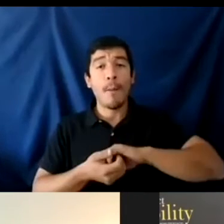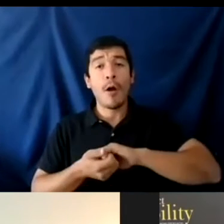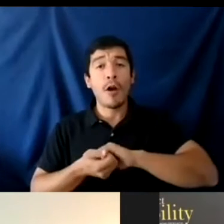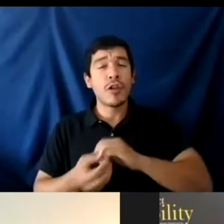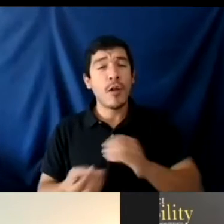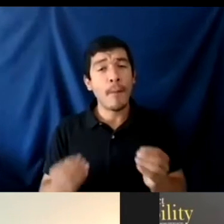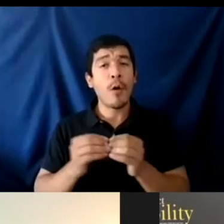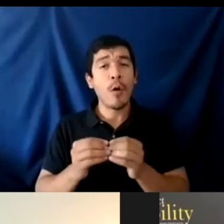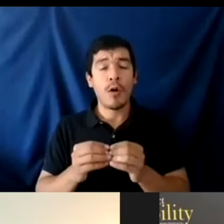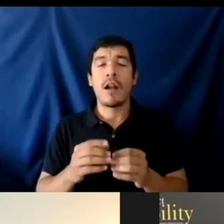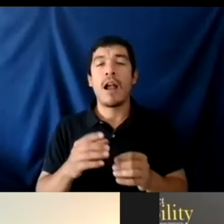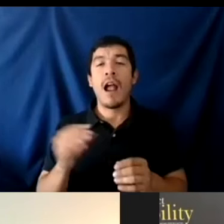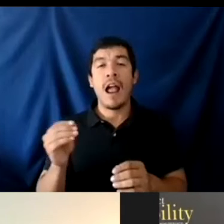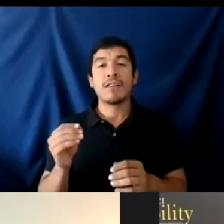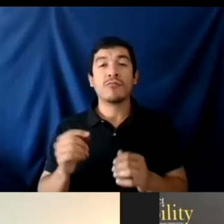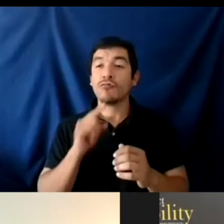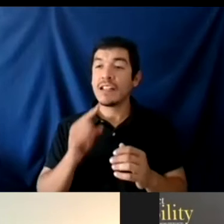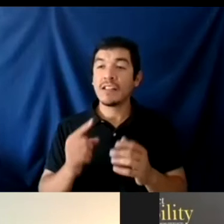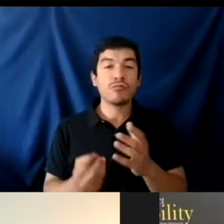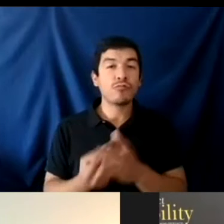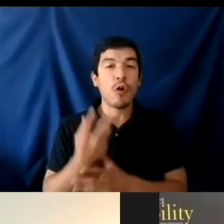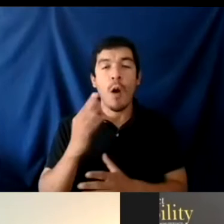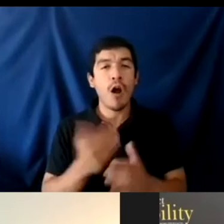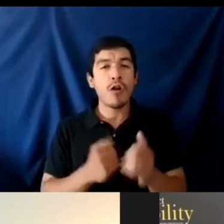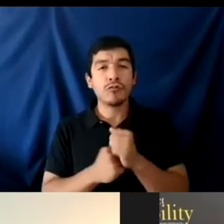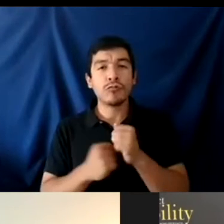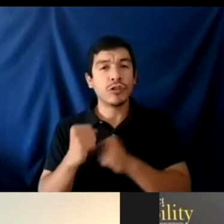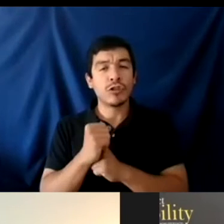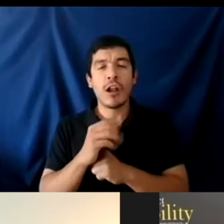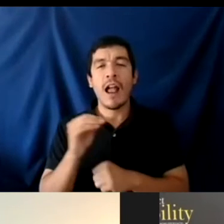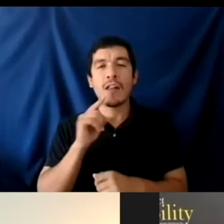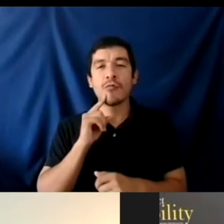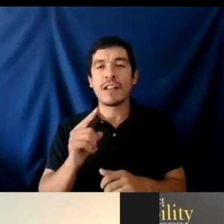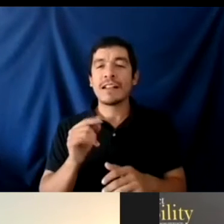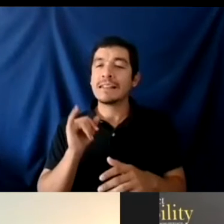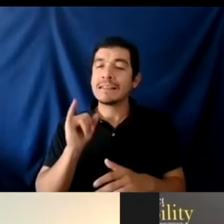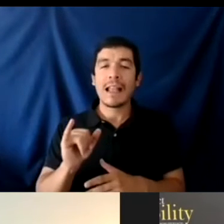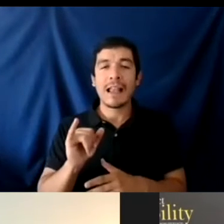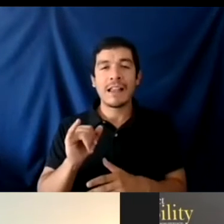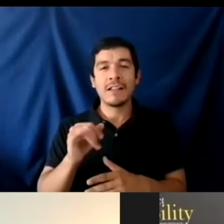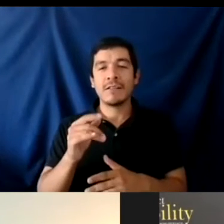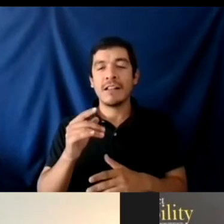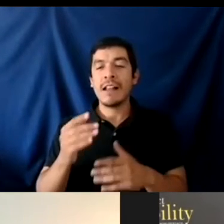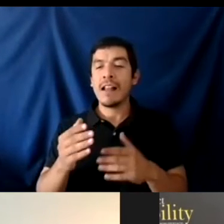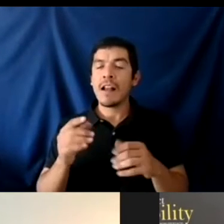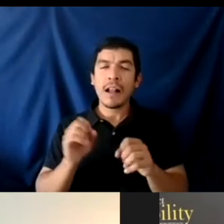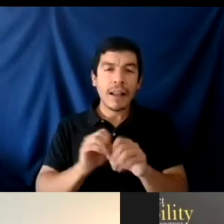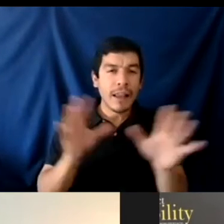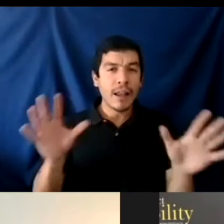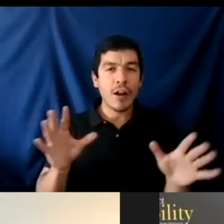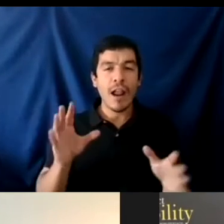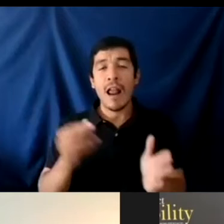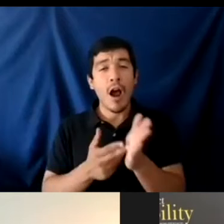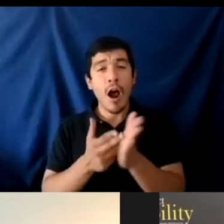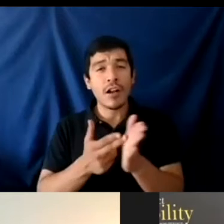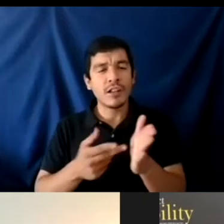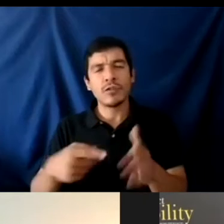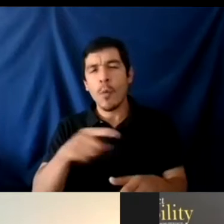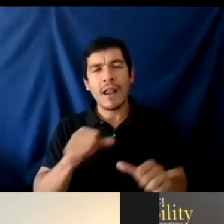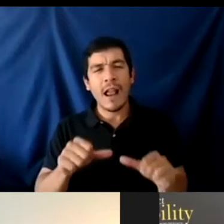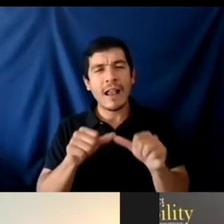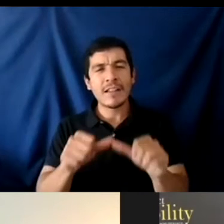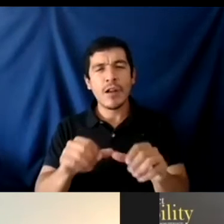solid and strong, and ultimately to ensure that we stay transparent, so that way we can continue moving in the same direction